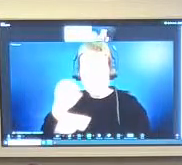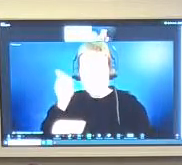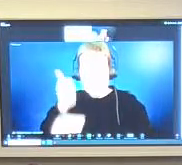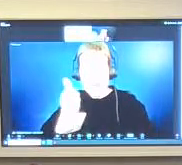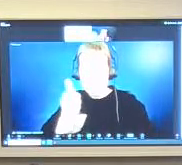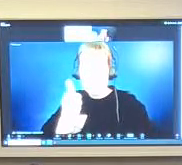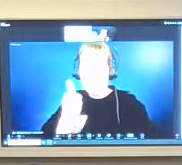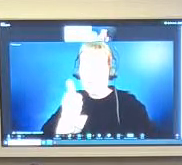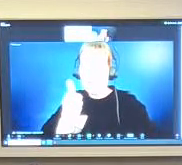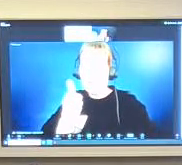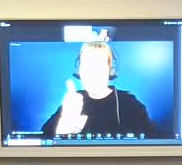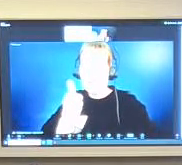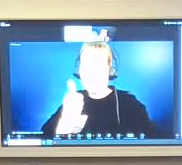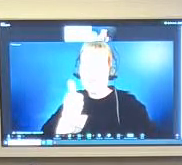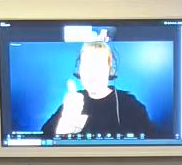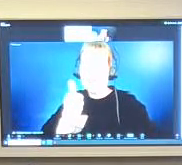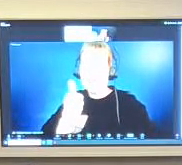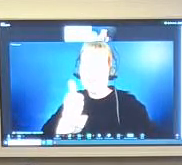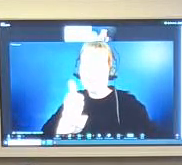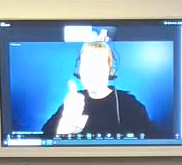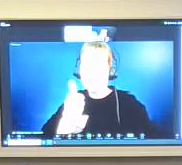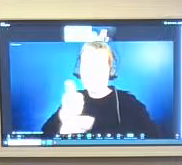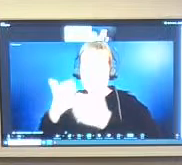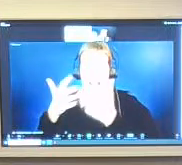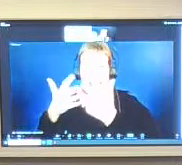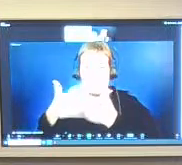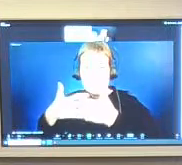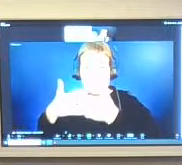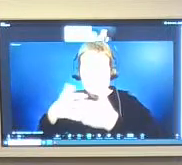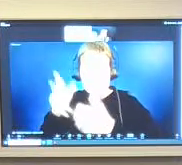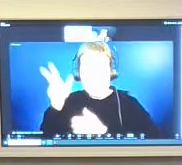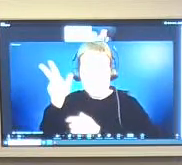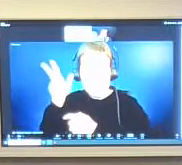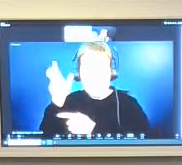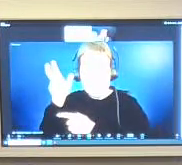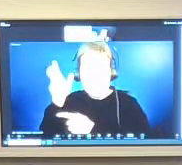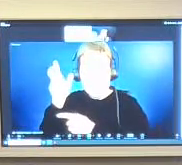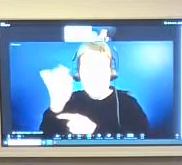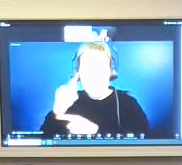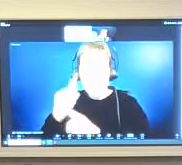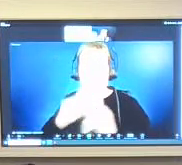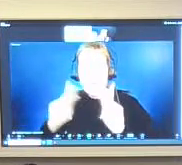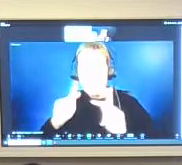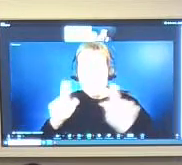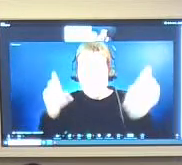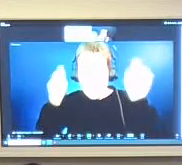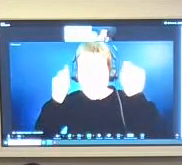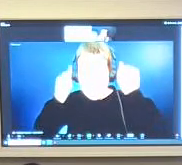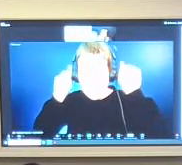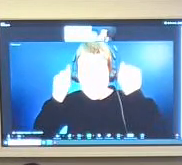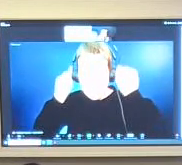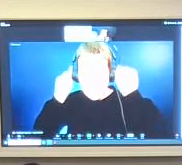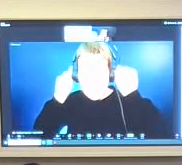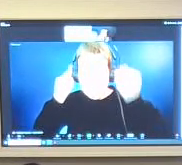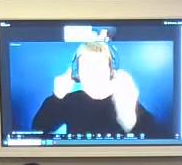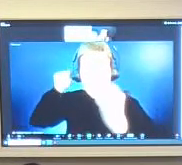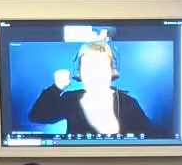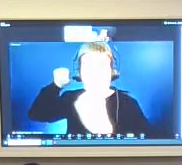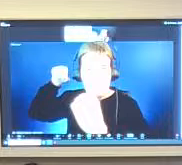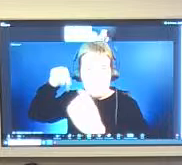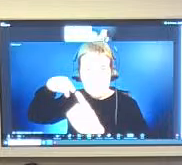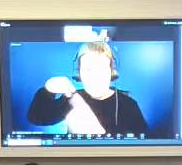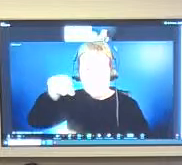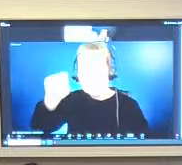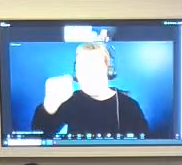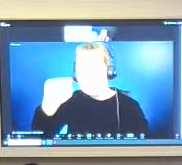for the people that use hearing aids. They're called T-coils. I think I'm very ignorant about